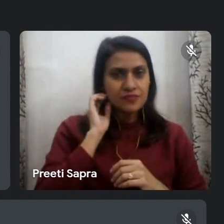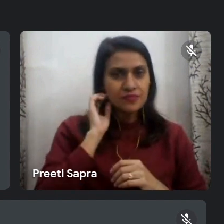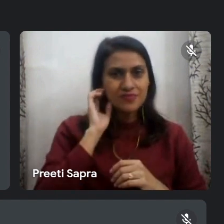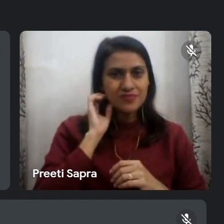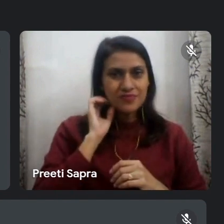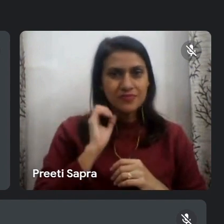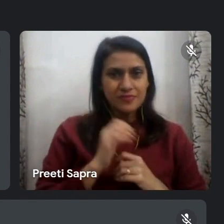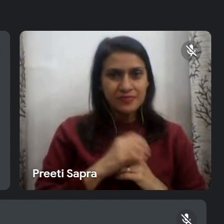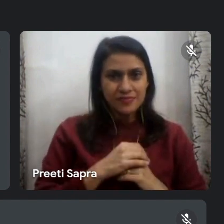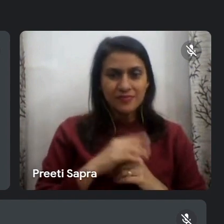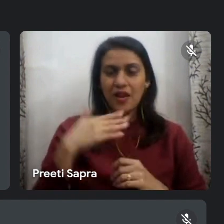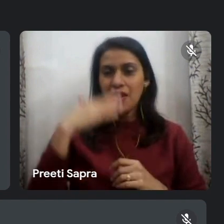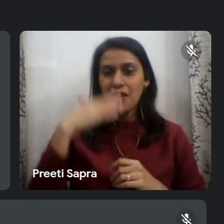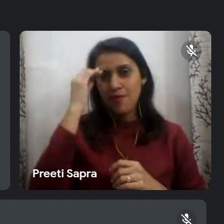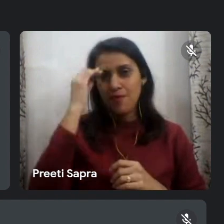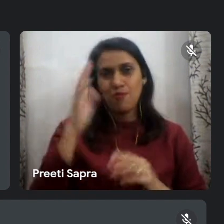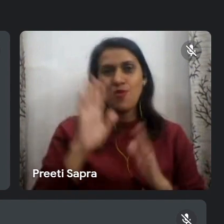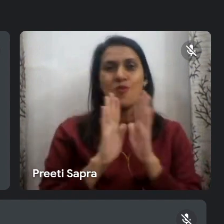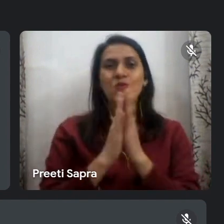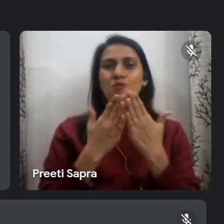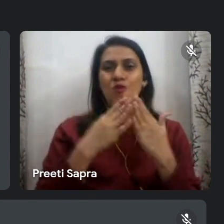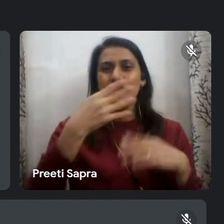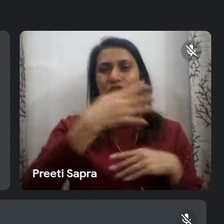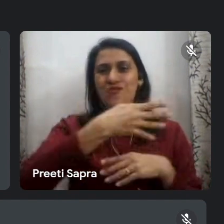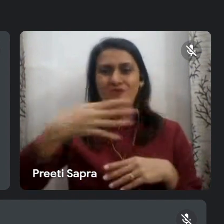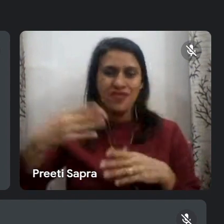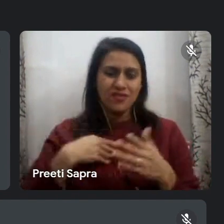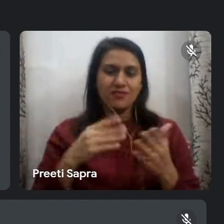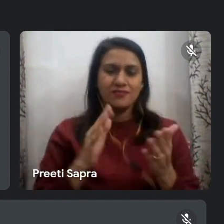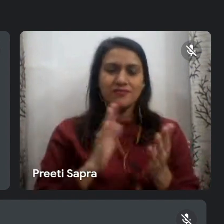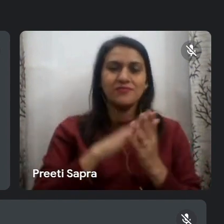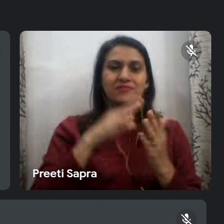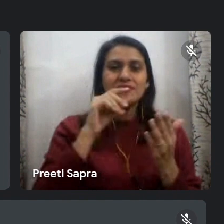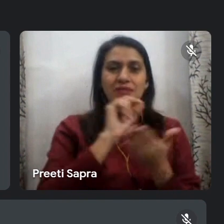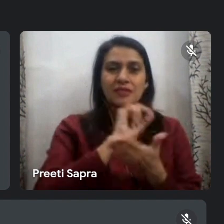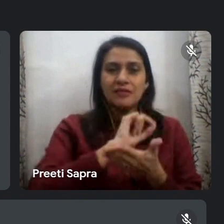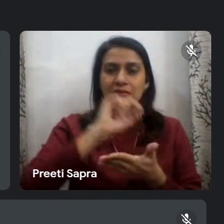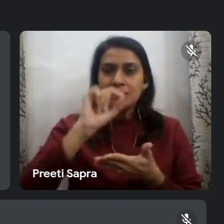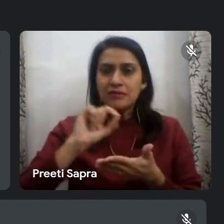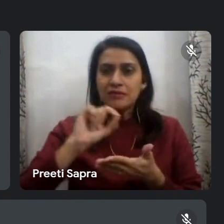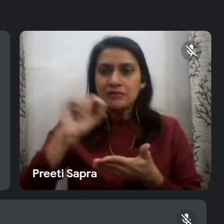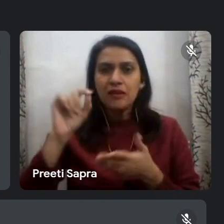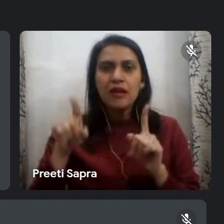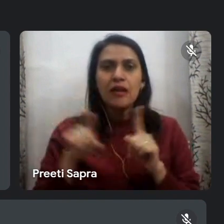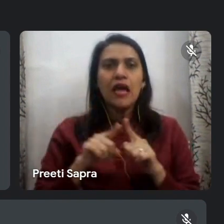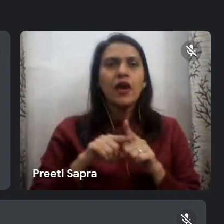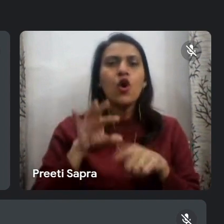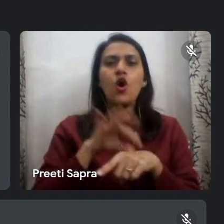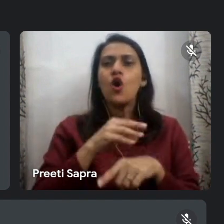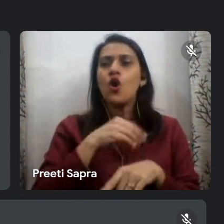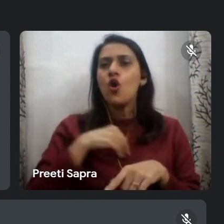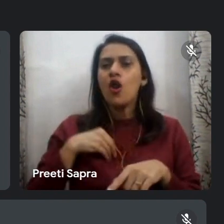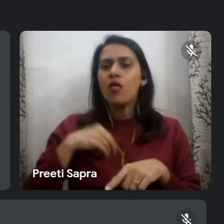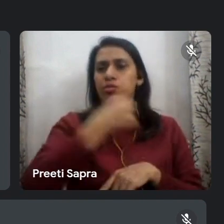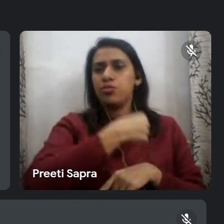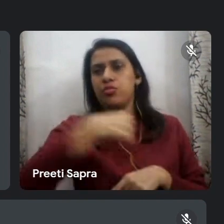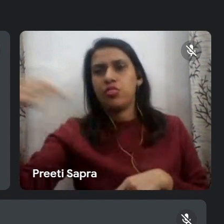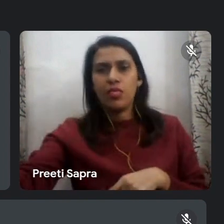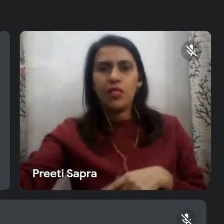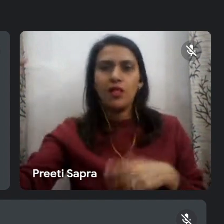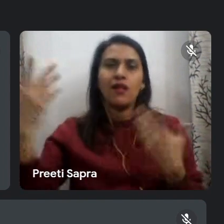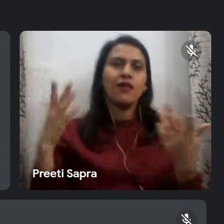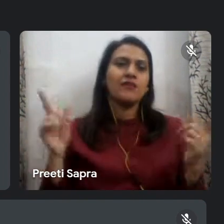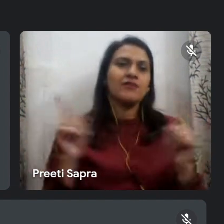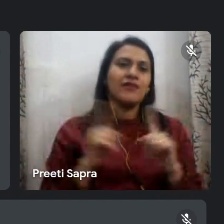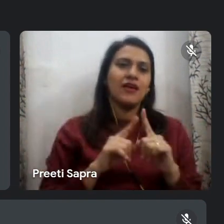4-line book that you used to have back in school, I used to write like a doctor, almost like